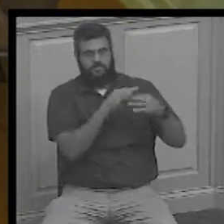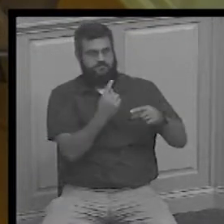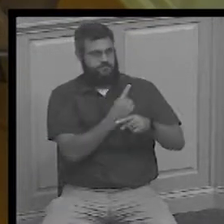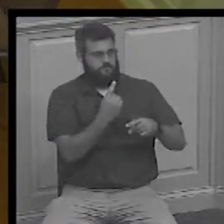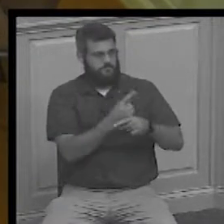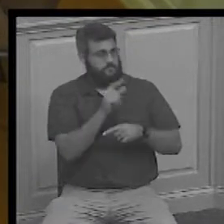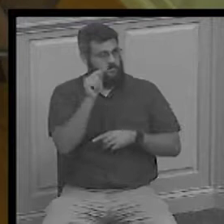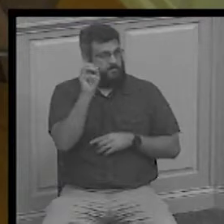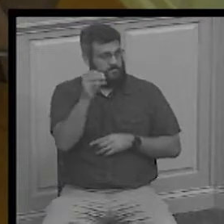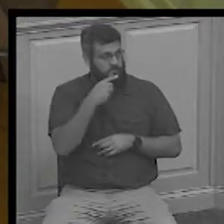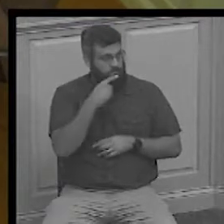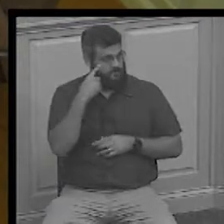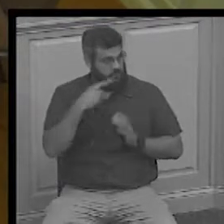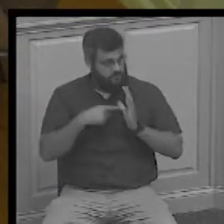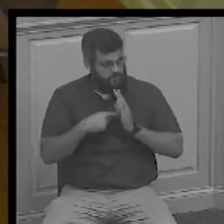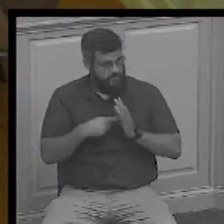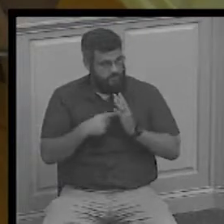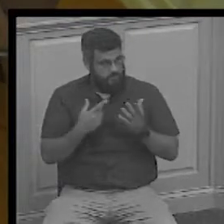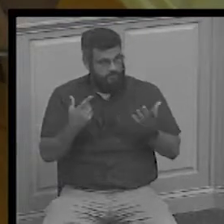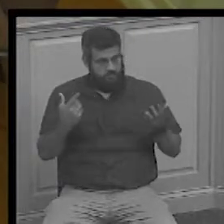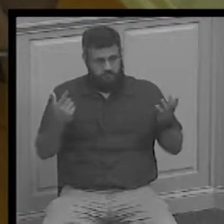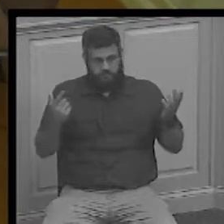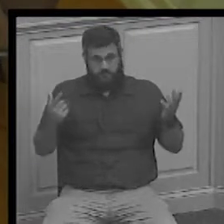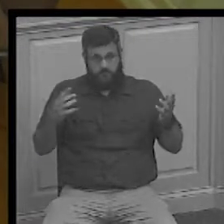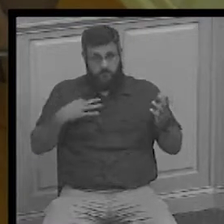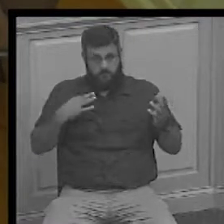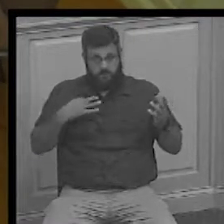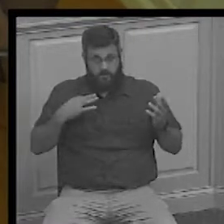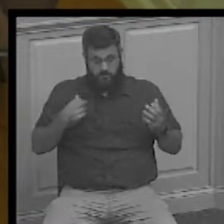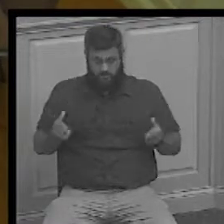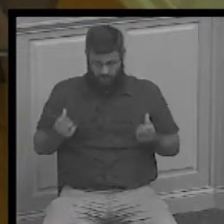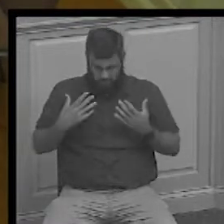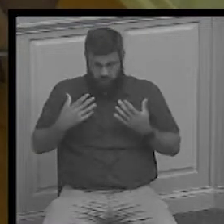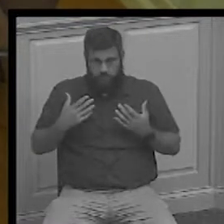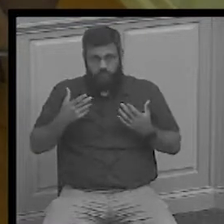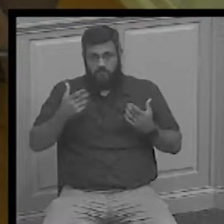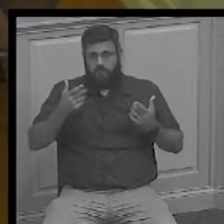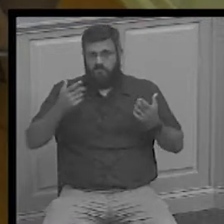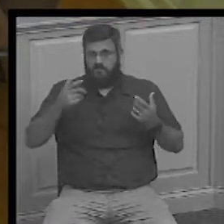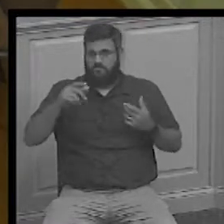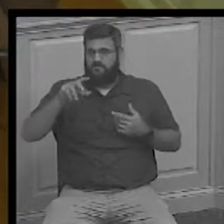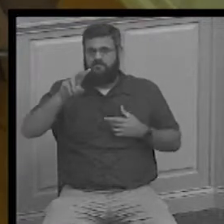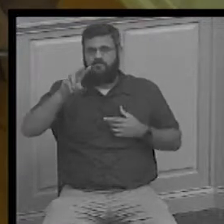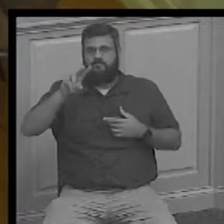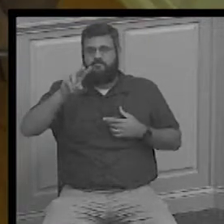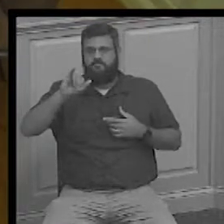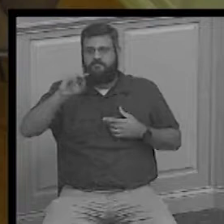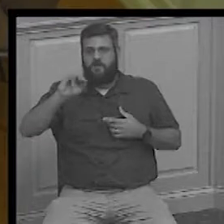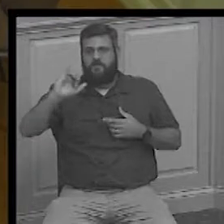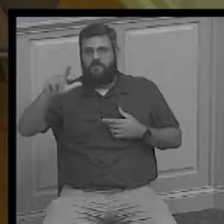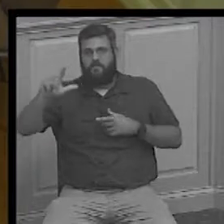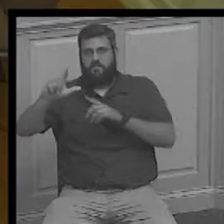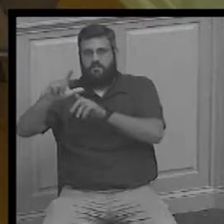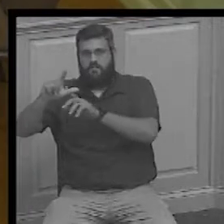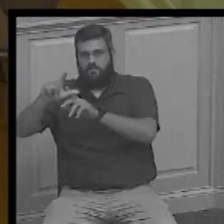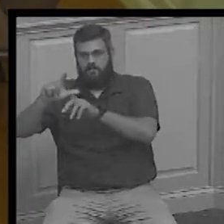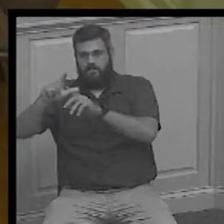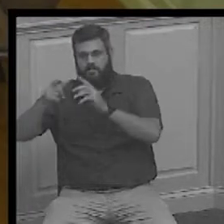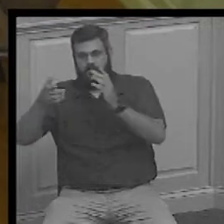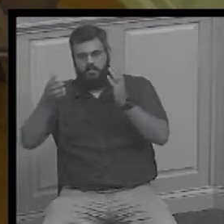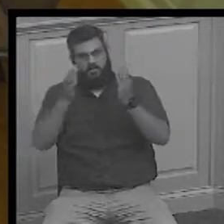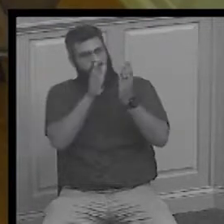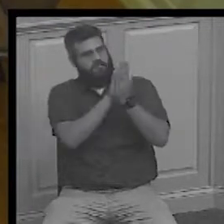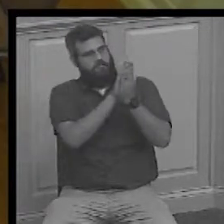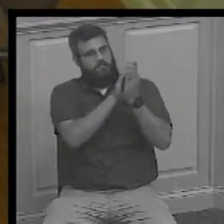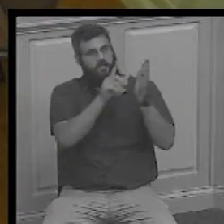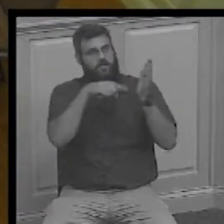For instance, a large, there are applications out there, just huge vinyl Yeah. signs that can be affixed to the side of the building that look